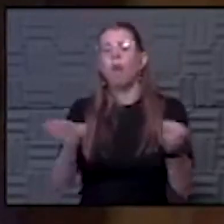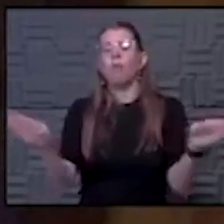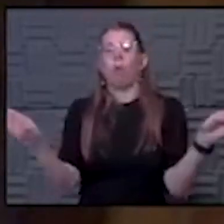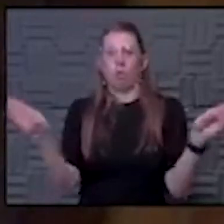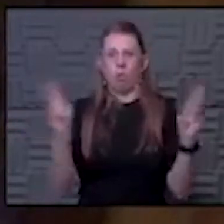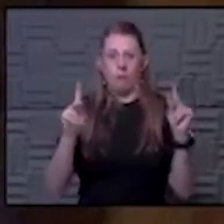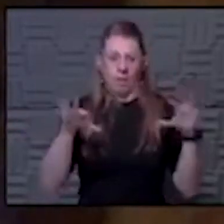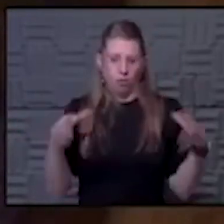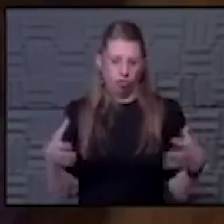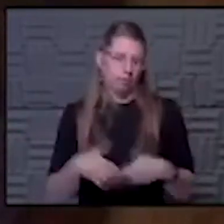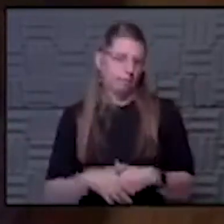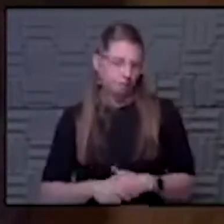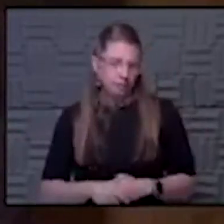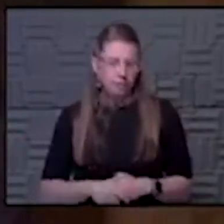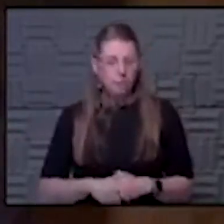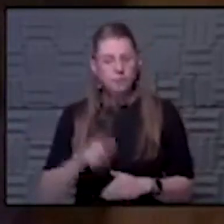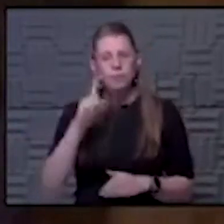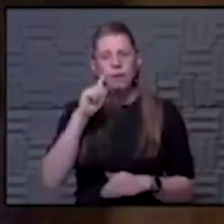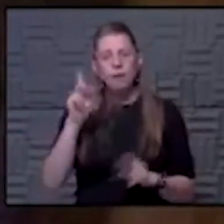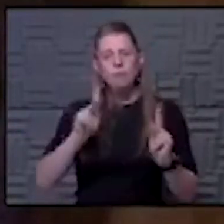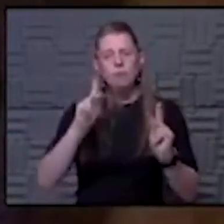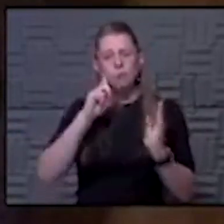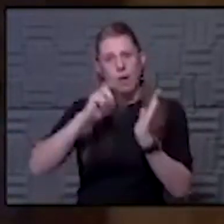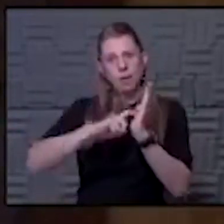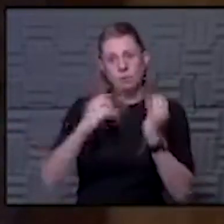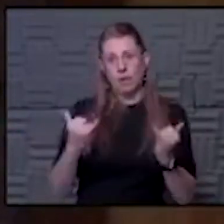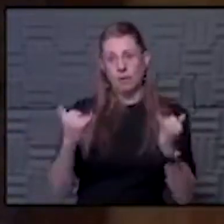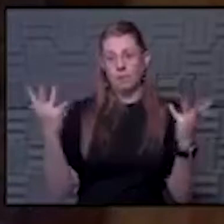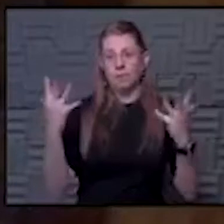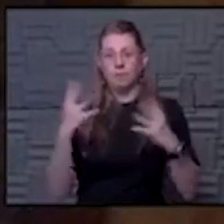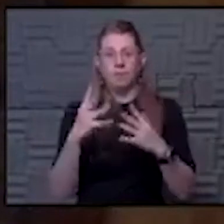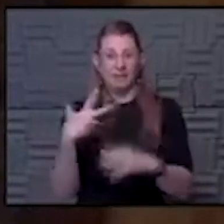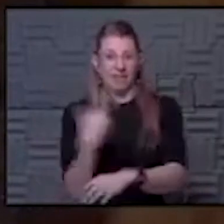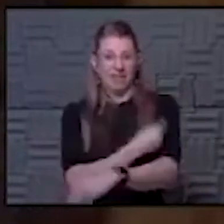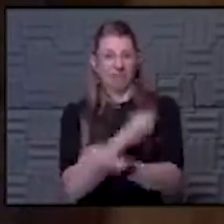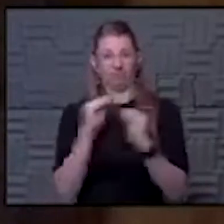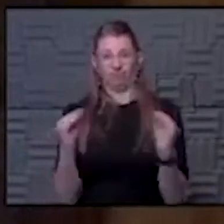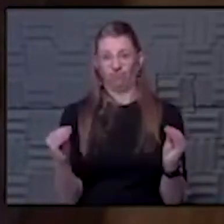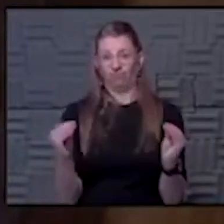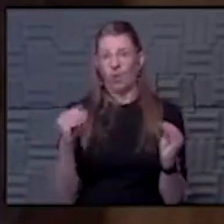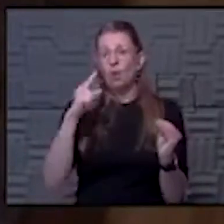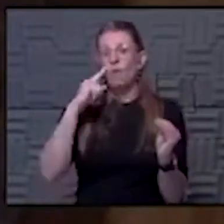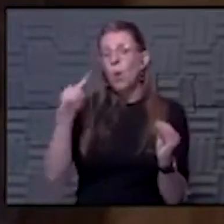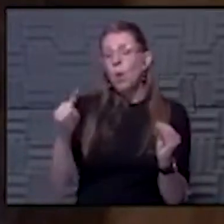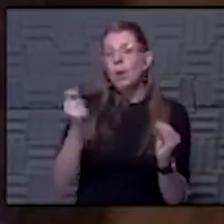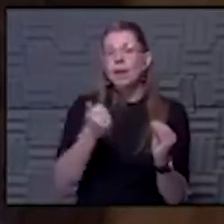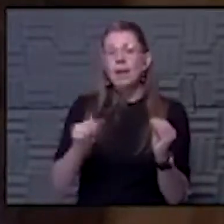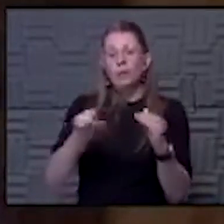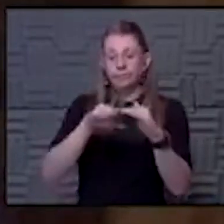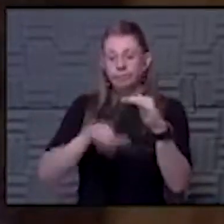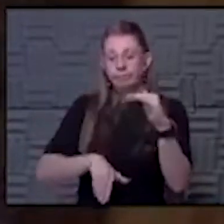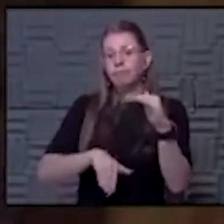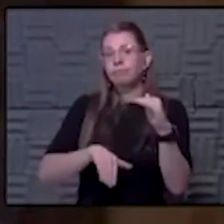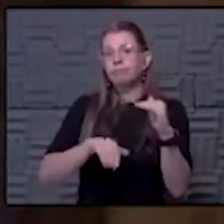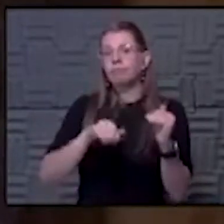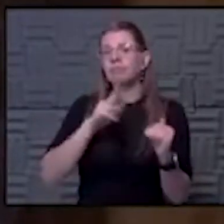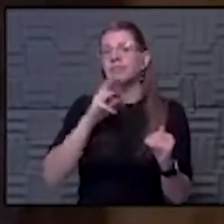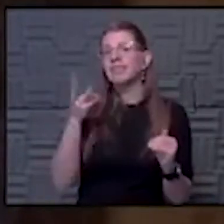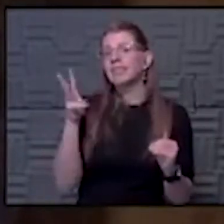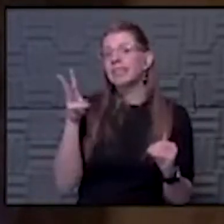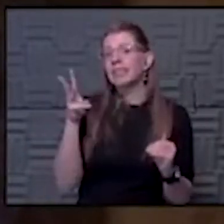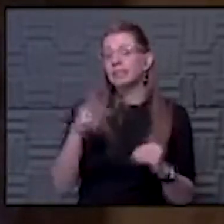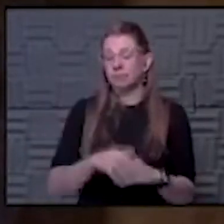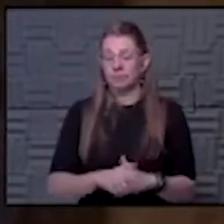population. I think people also recognize that right now there is no vaccine for anybody under the age of